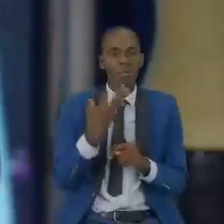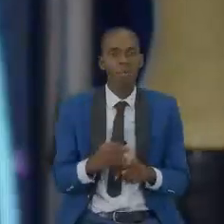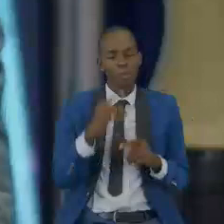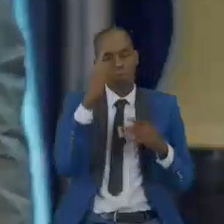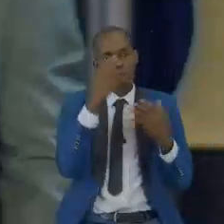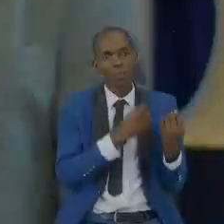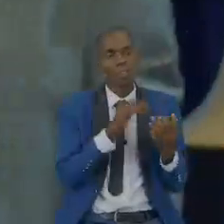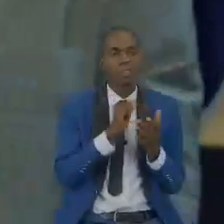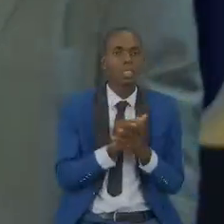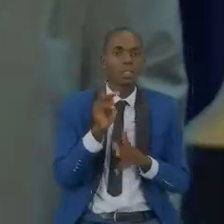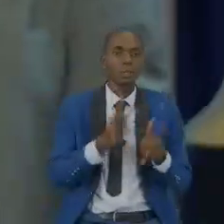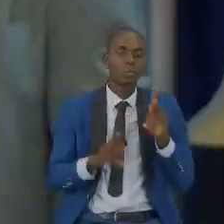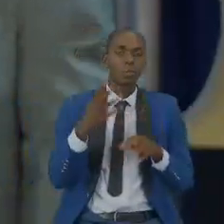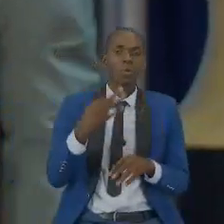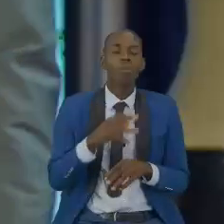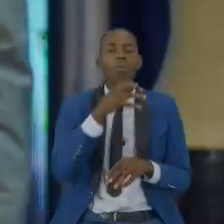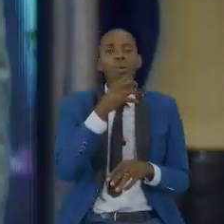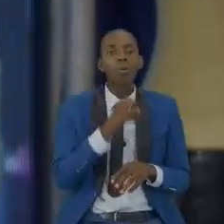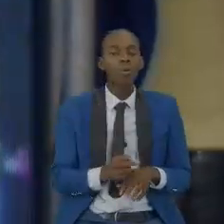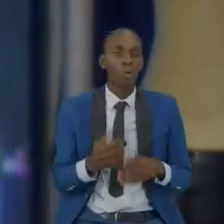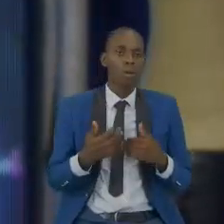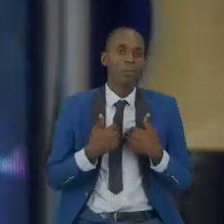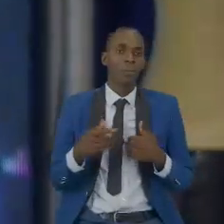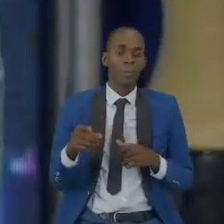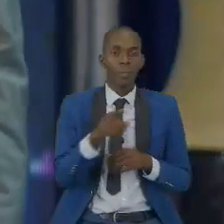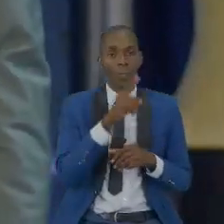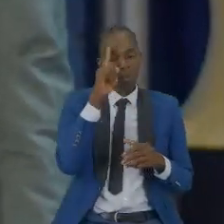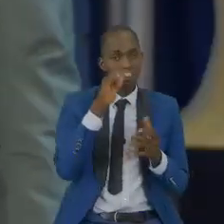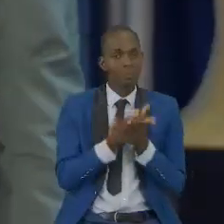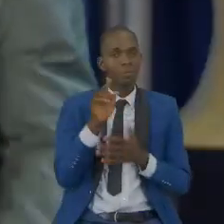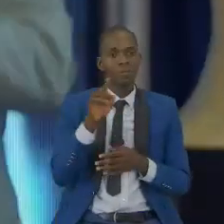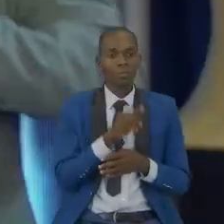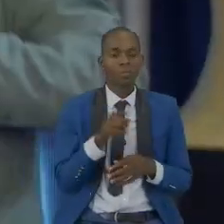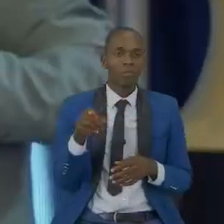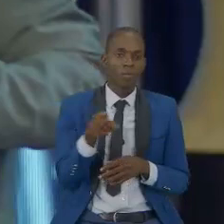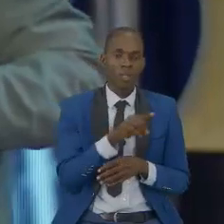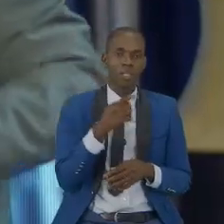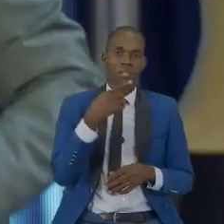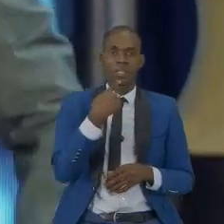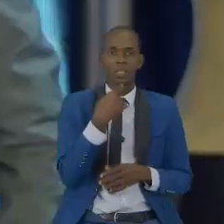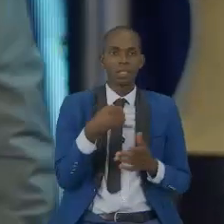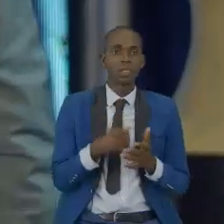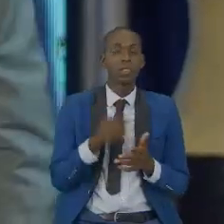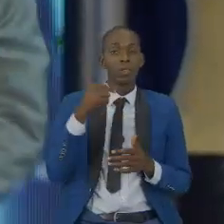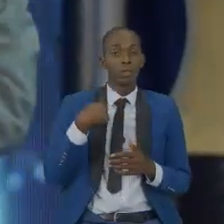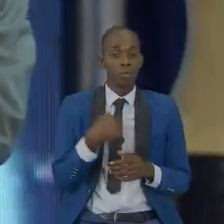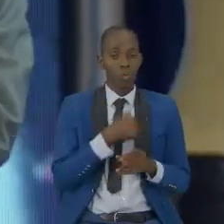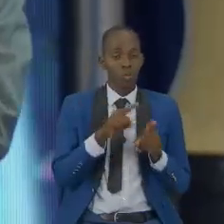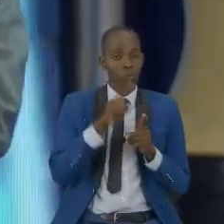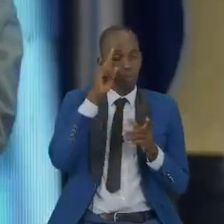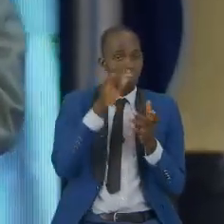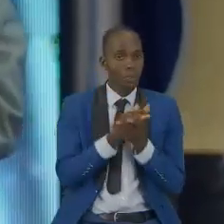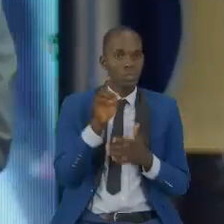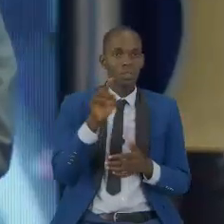people of old had. They believed, therefore they spoke. We believe and therefore